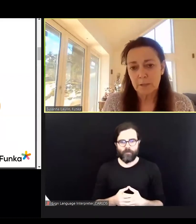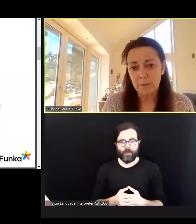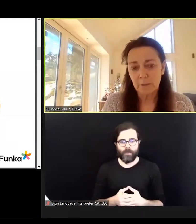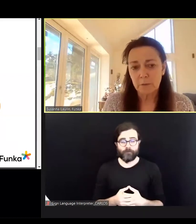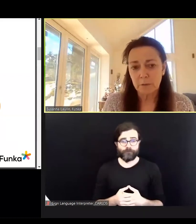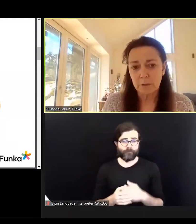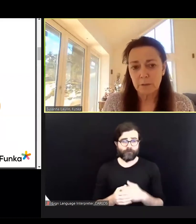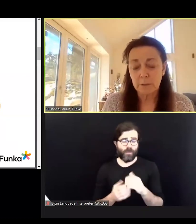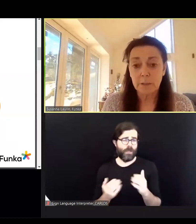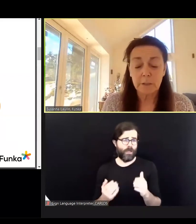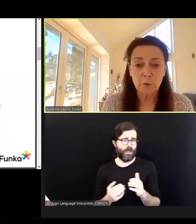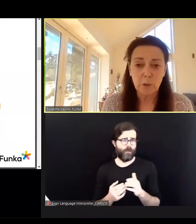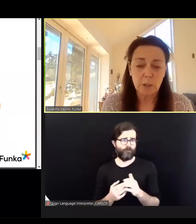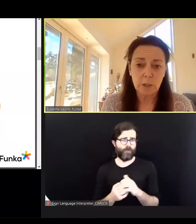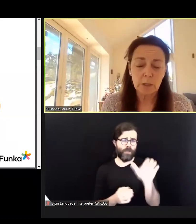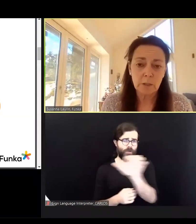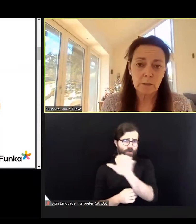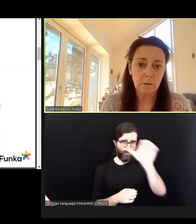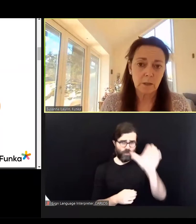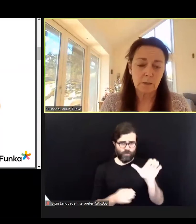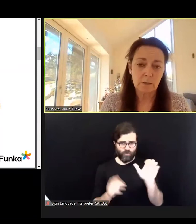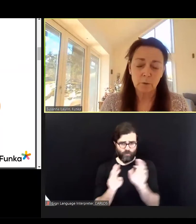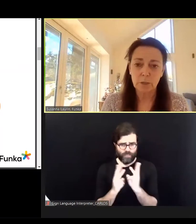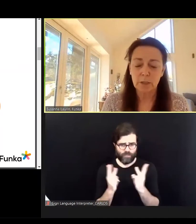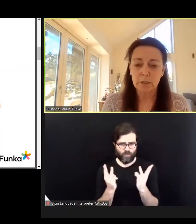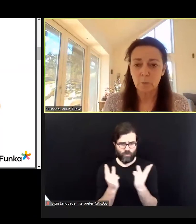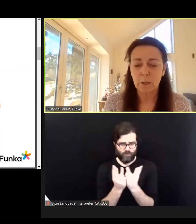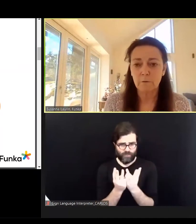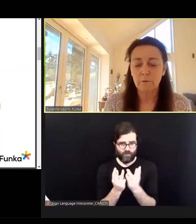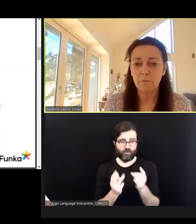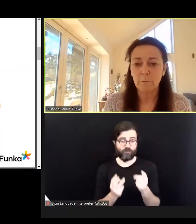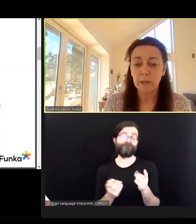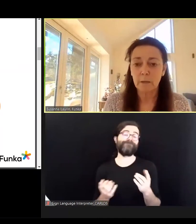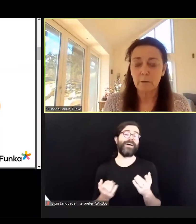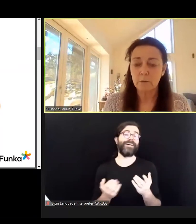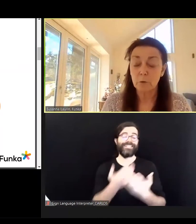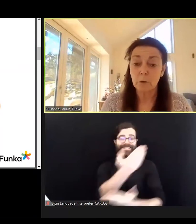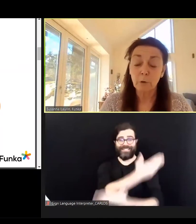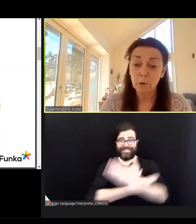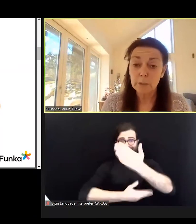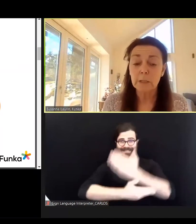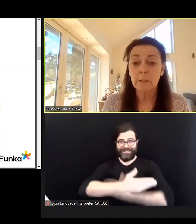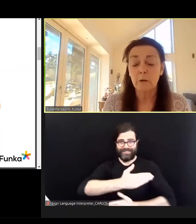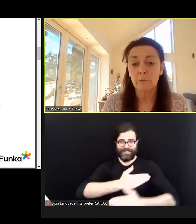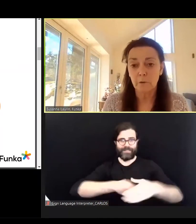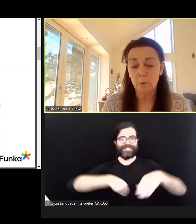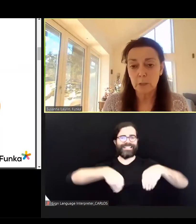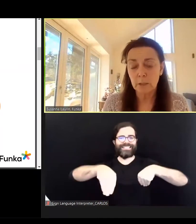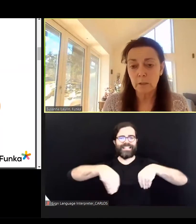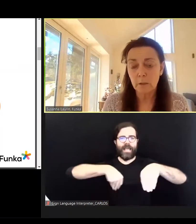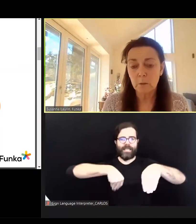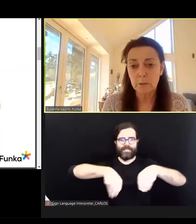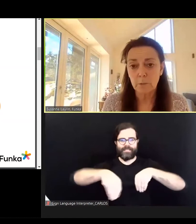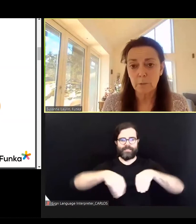So, yes, thank you for having me. Thank you, Jose, for this opportunity to talk about the